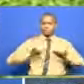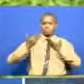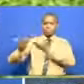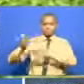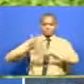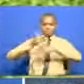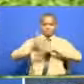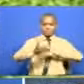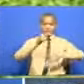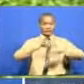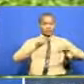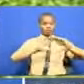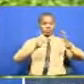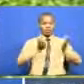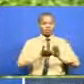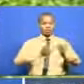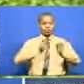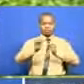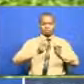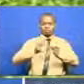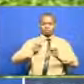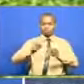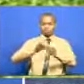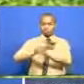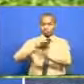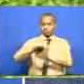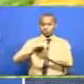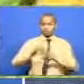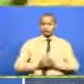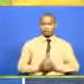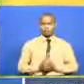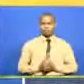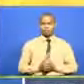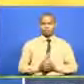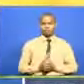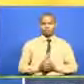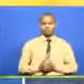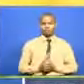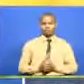recovers from the pandemic. O'Brien, Kimani for Lunchtime, Business News.